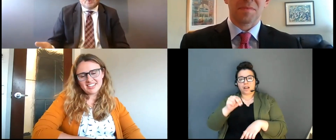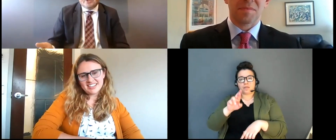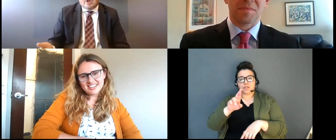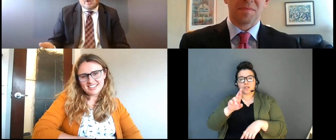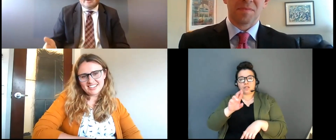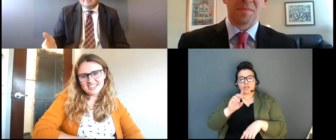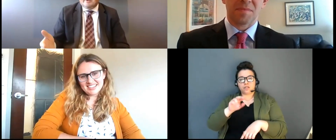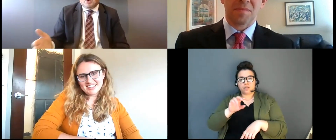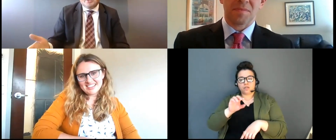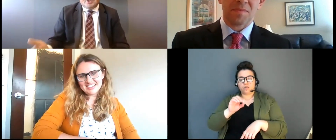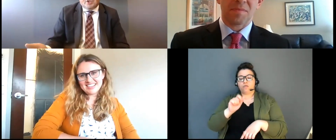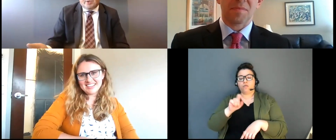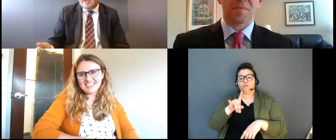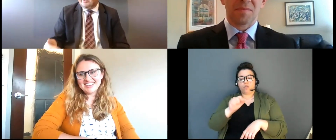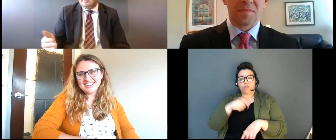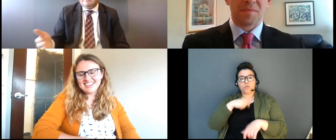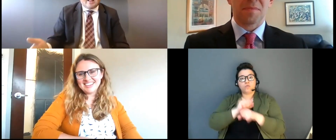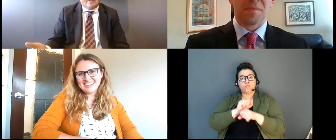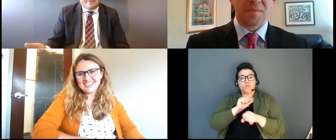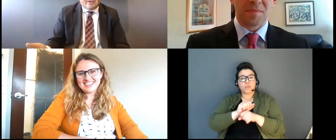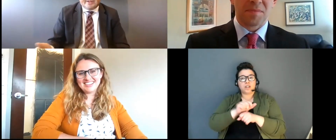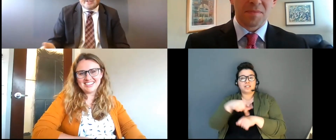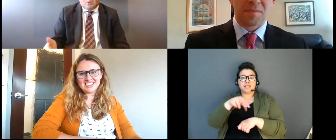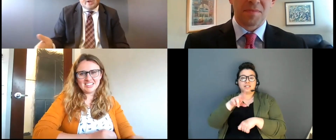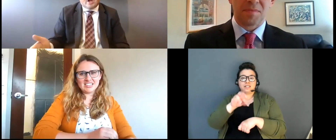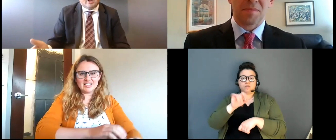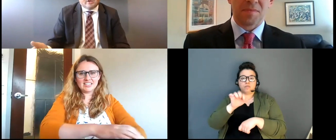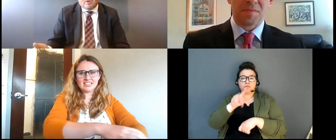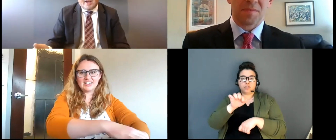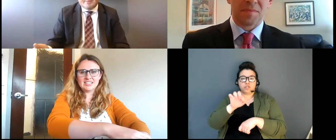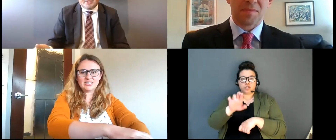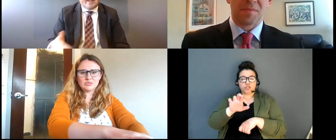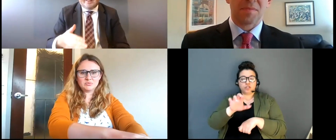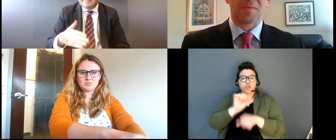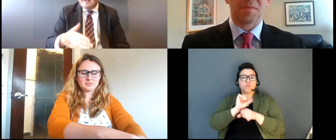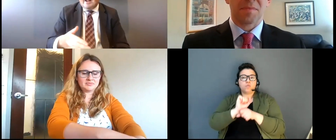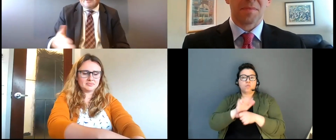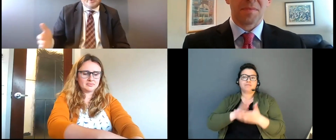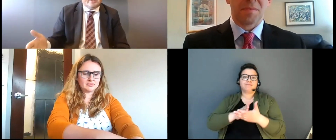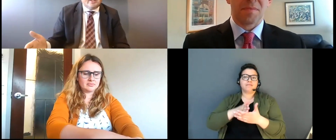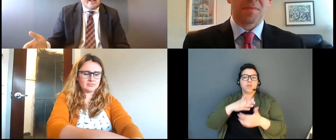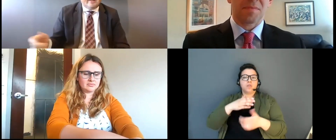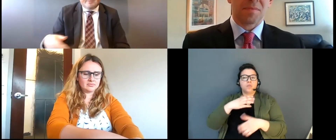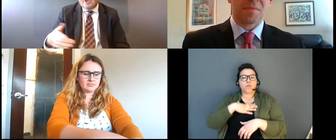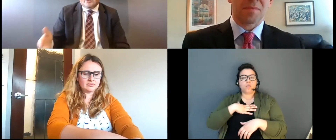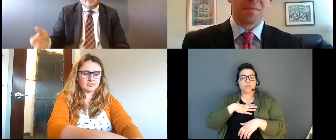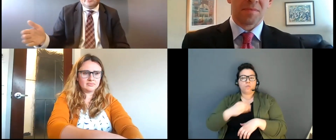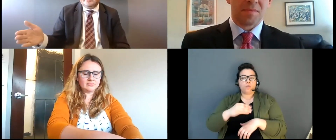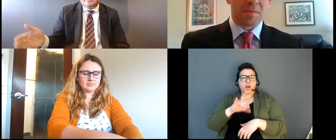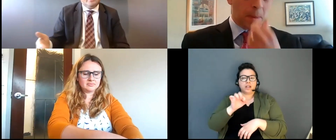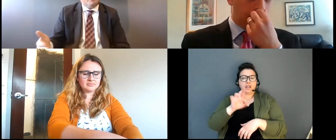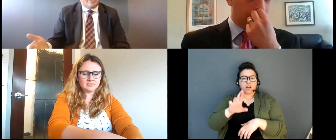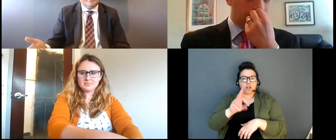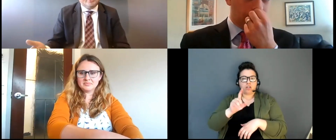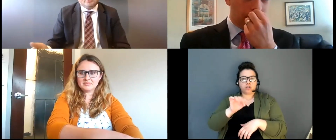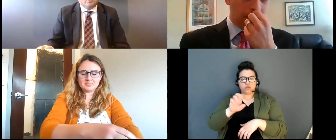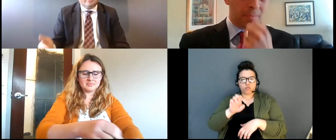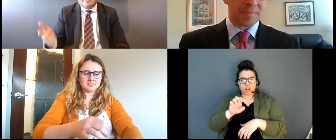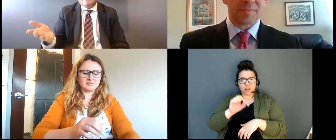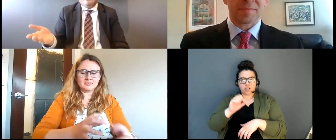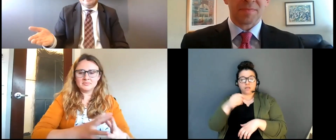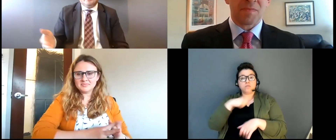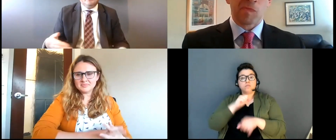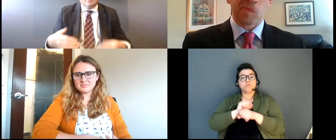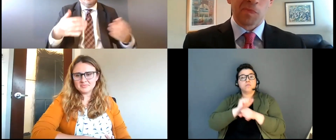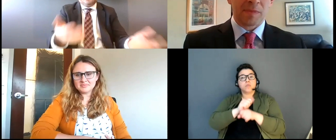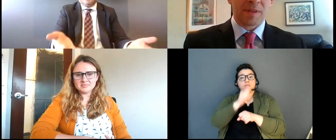I focused on prosecuting violent felonies and white collar crimes. And then a few years later, doing different private sector work,